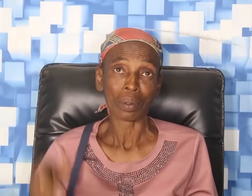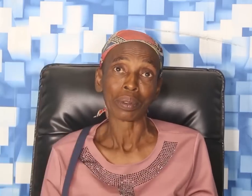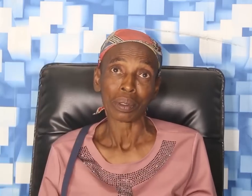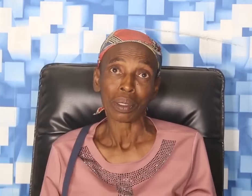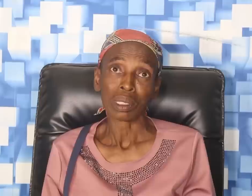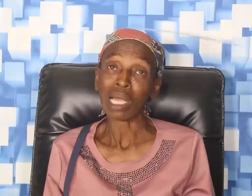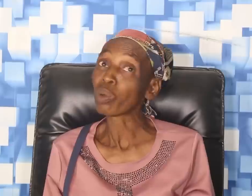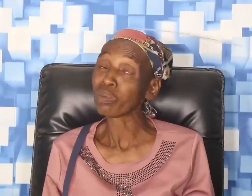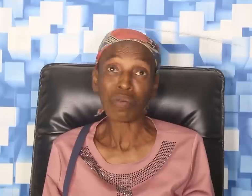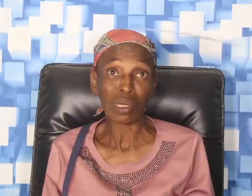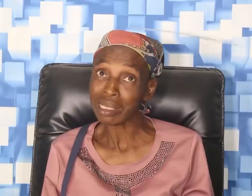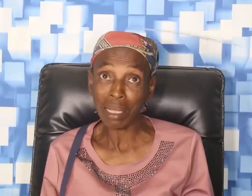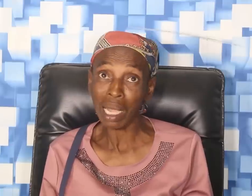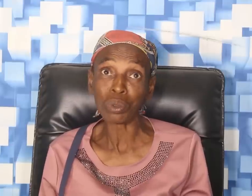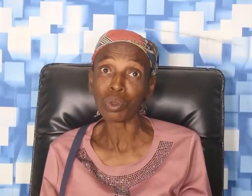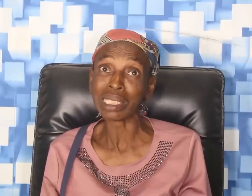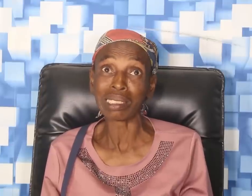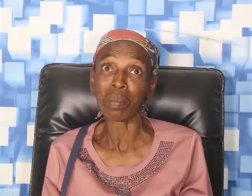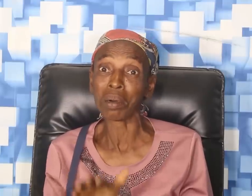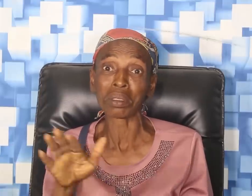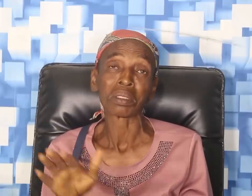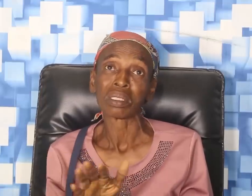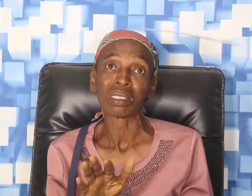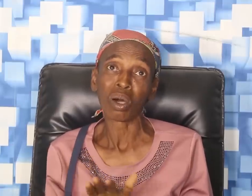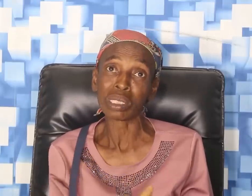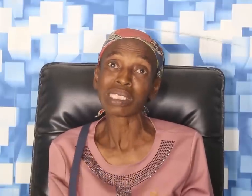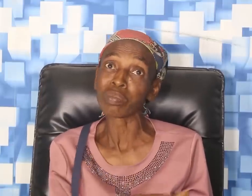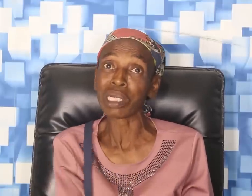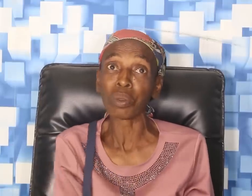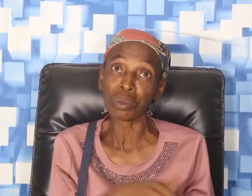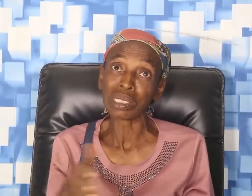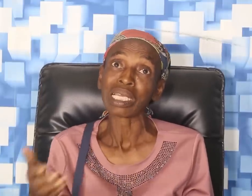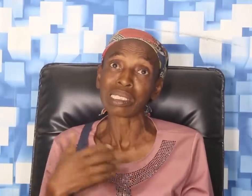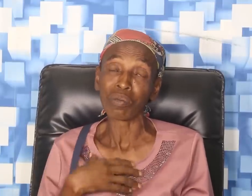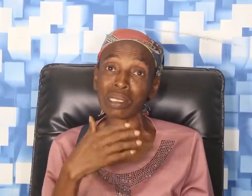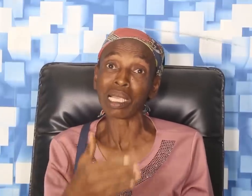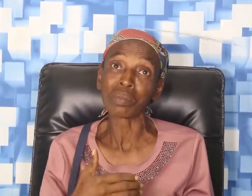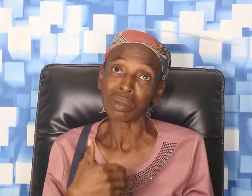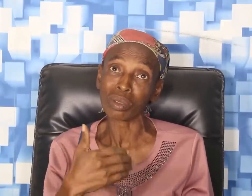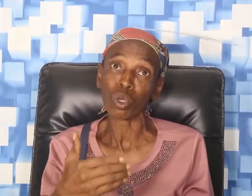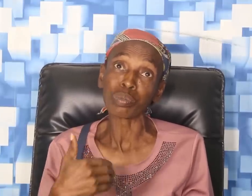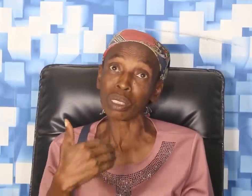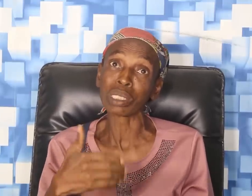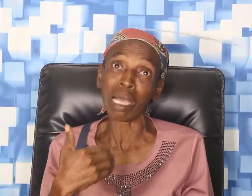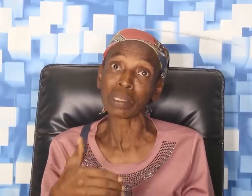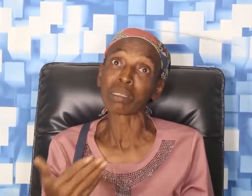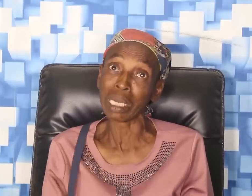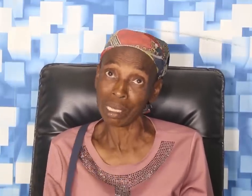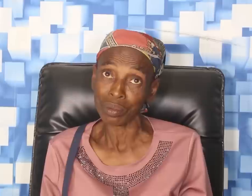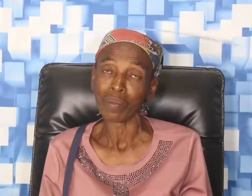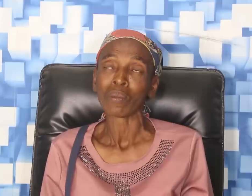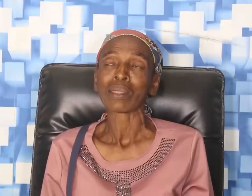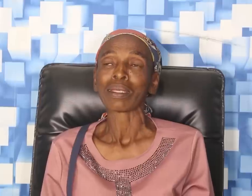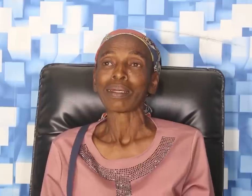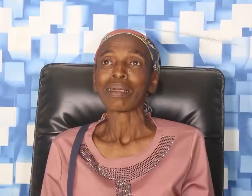camp. That was my first time. I don't know anything about all these miracles. The first time such miracles happened in my